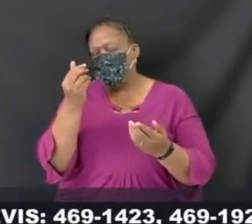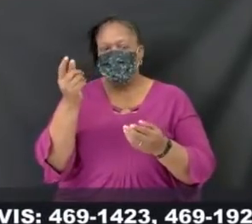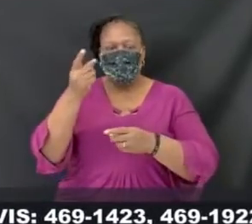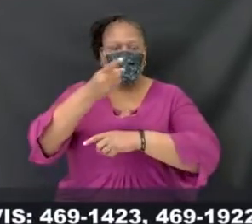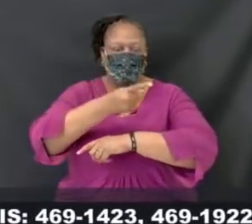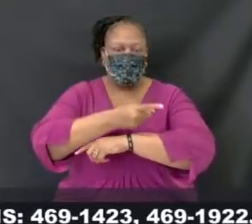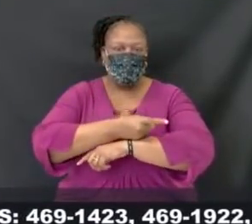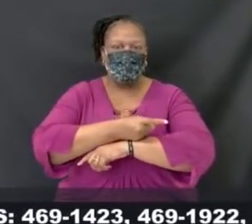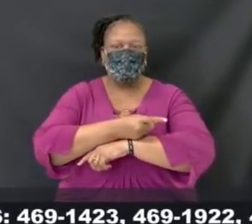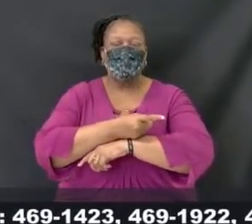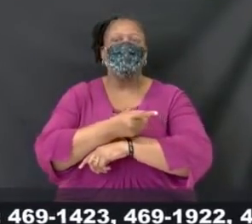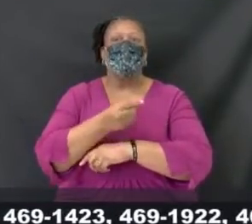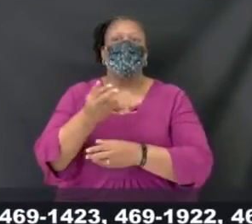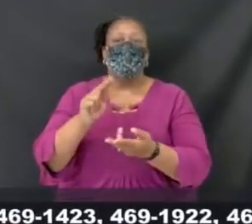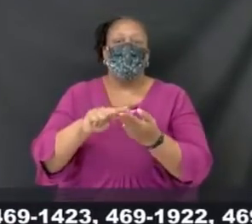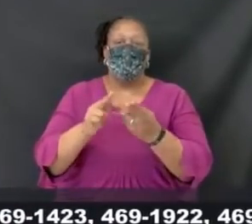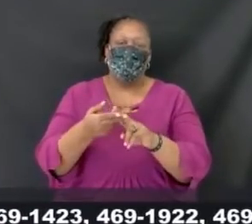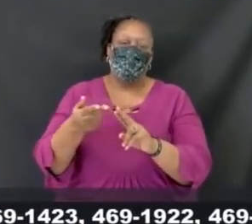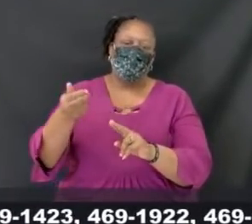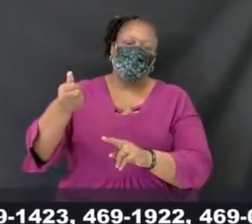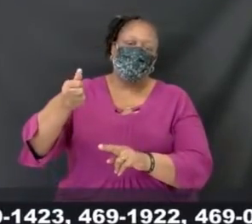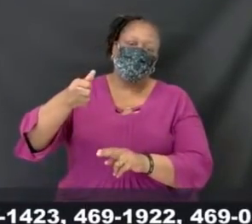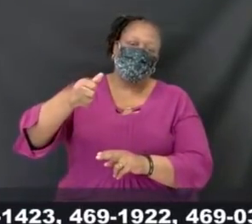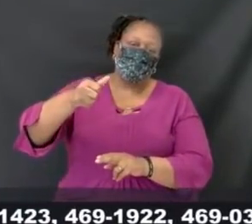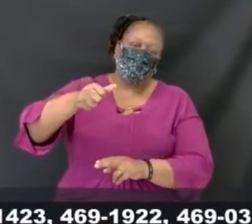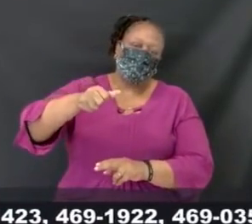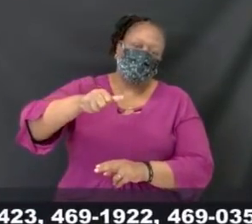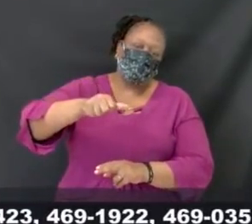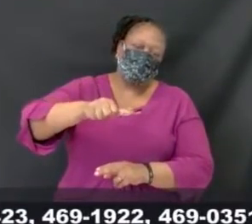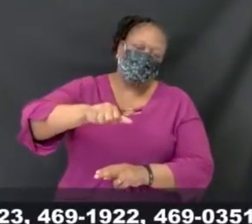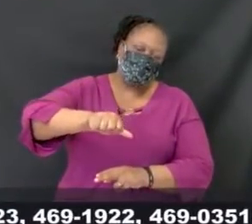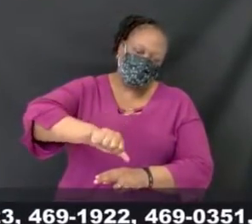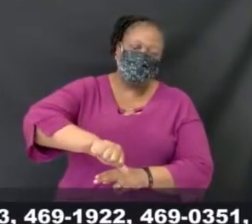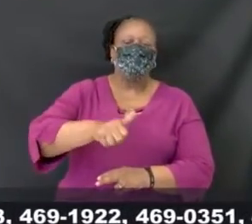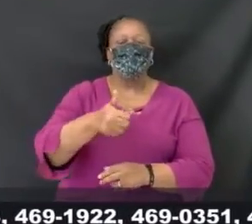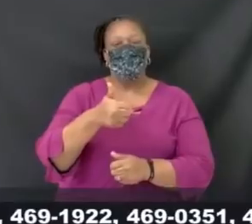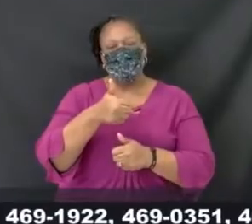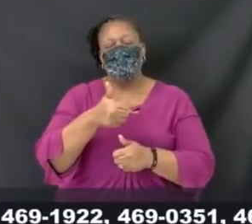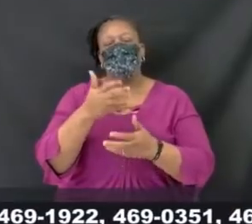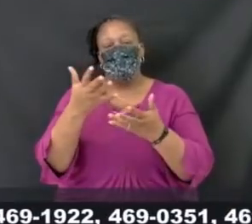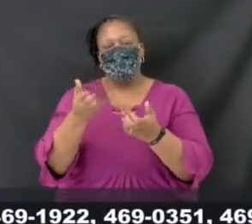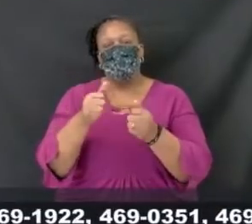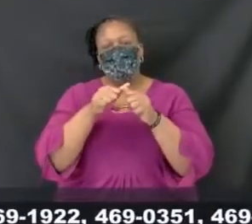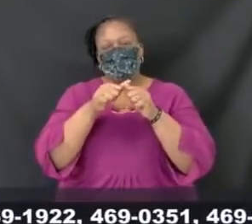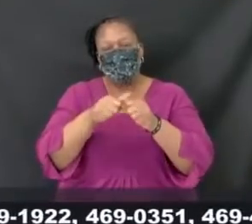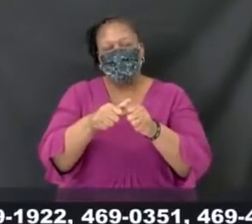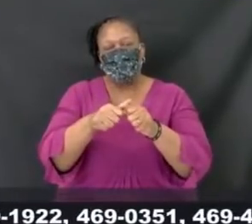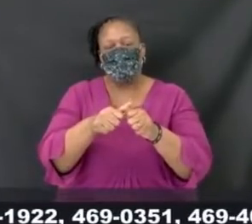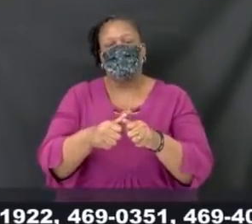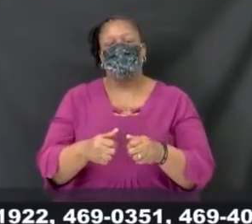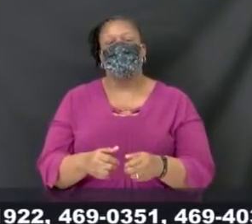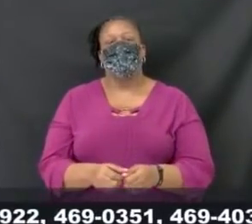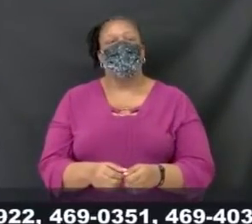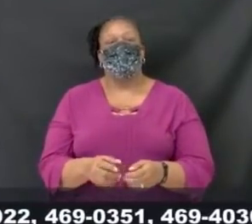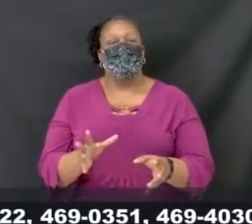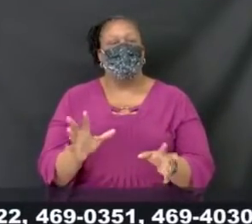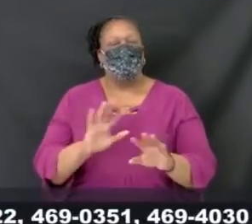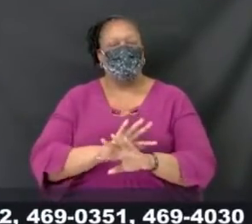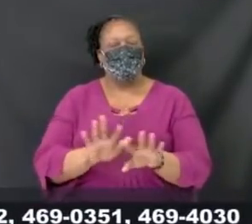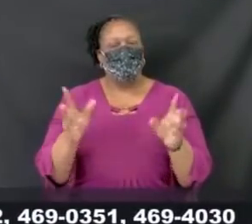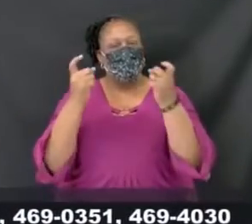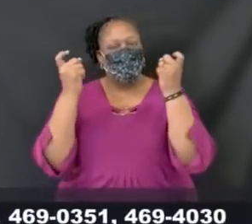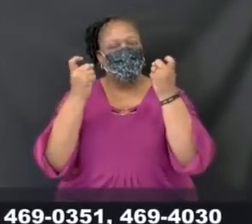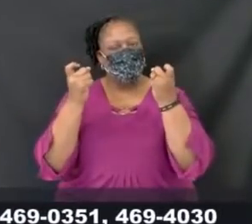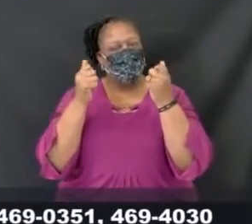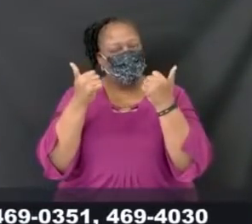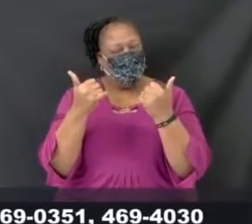to see a decline in the number of new infections, and I hope that it is not too early to celebrate, but